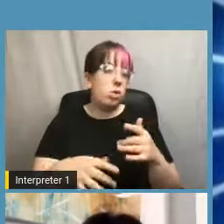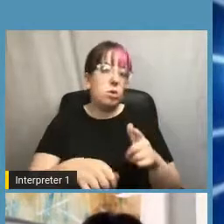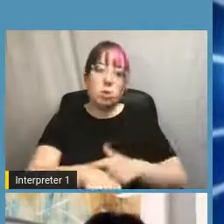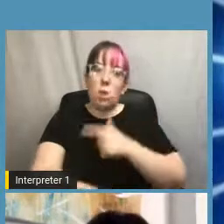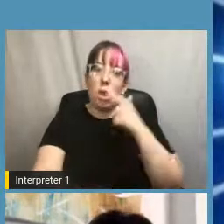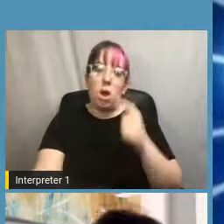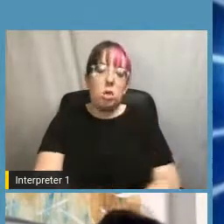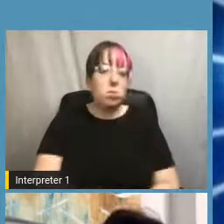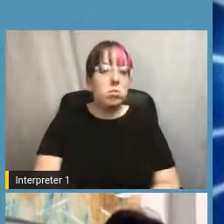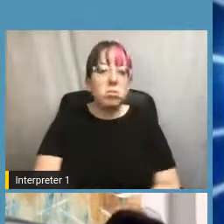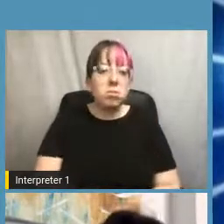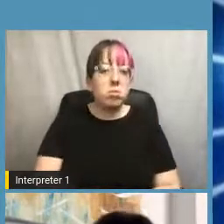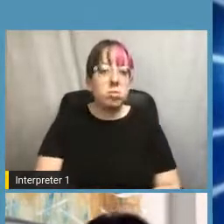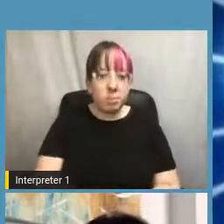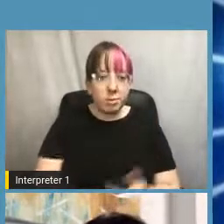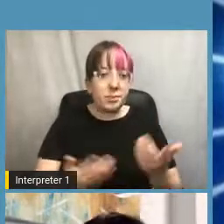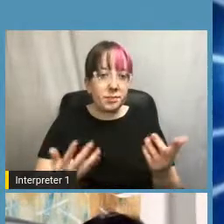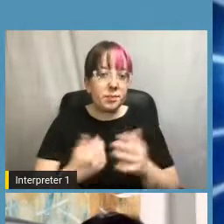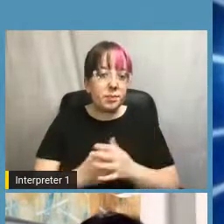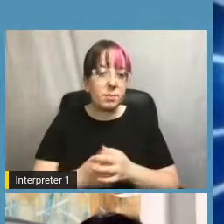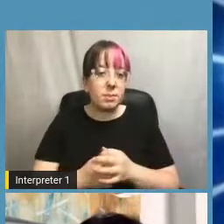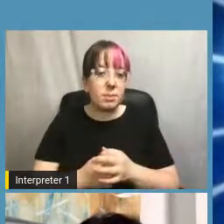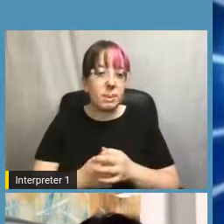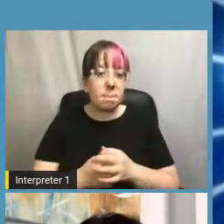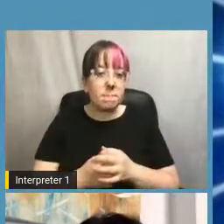watch it because they're at their homes.